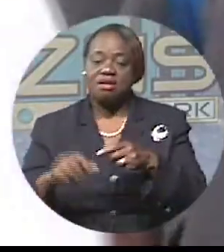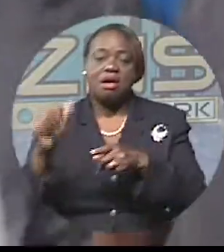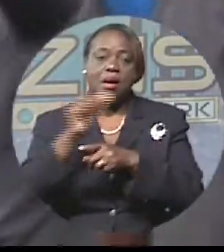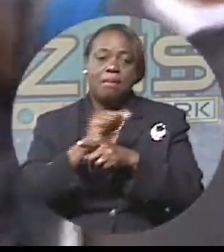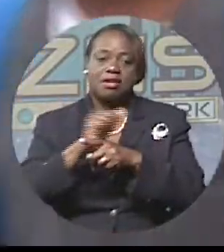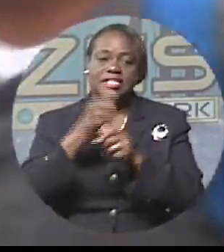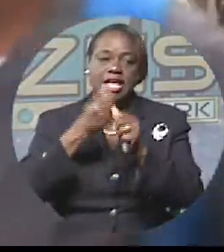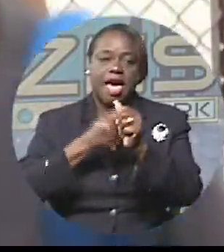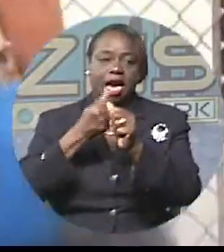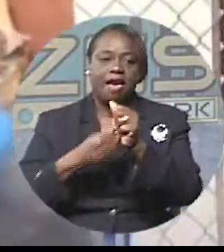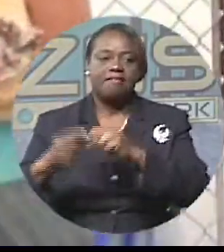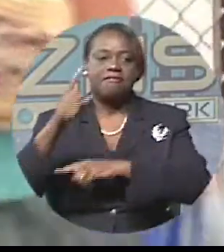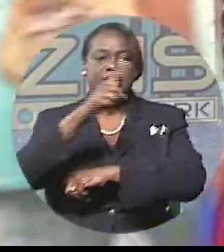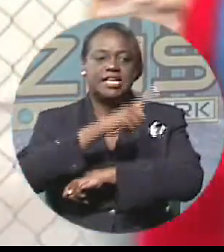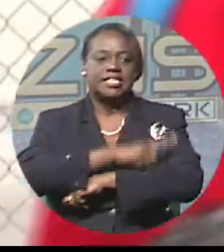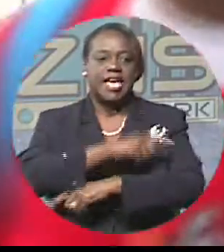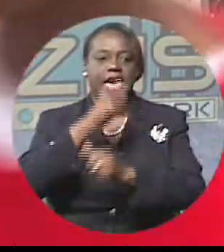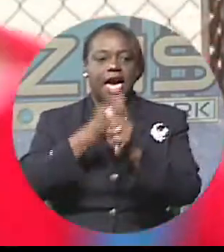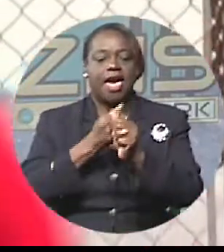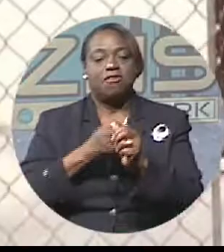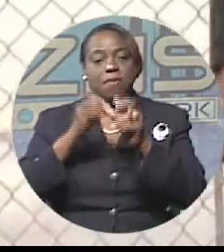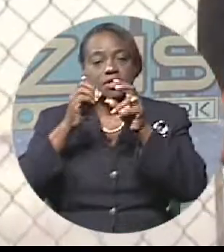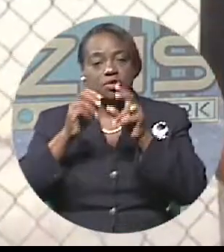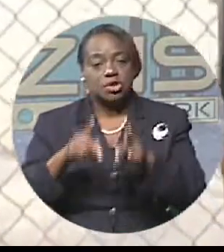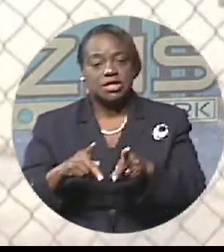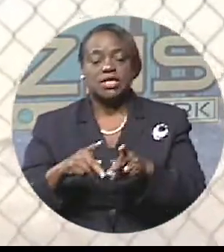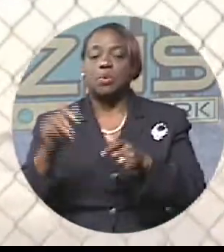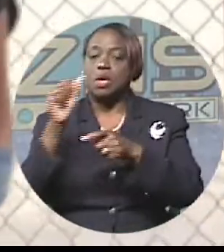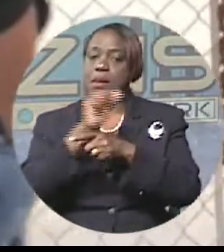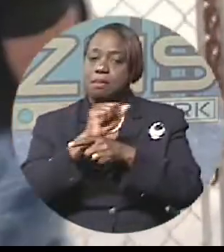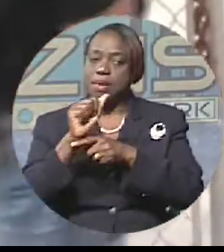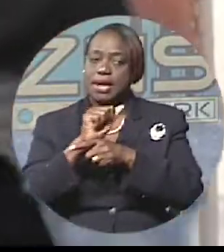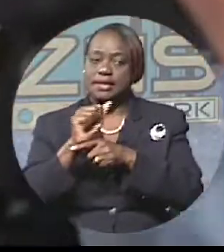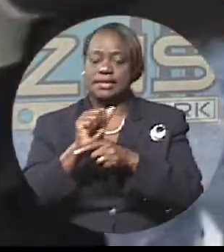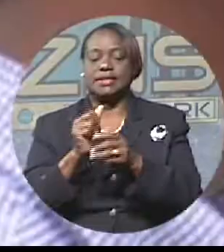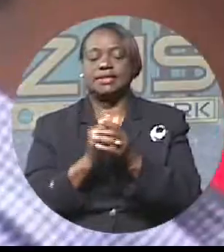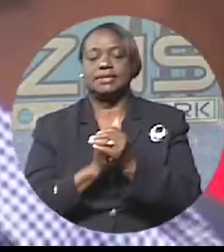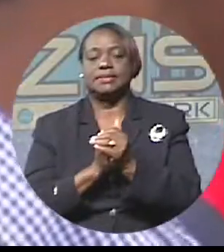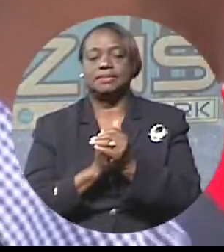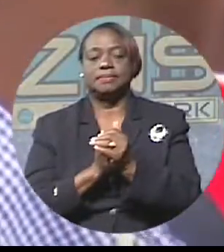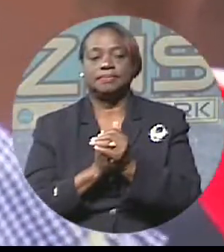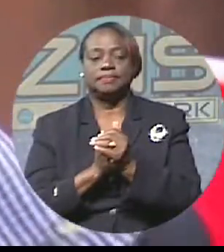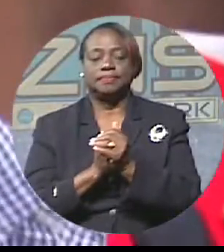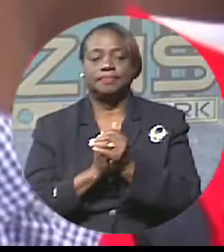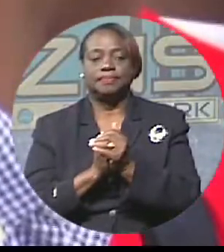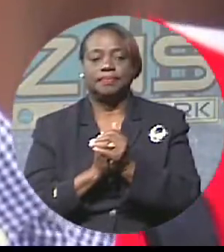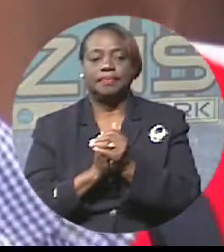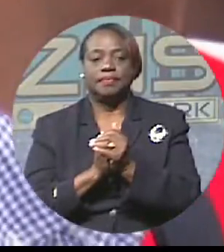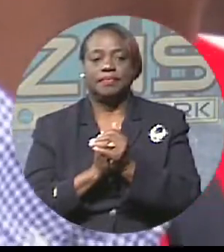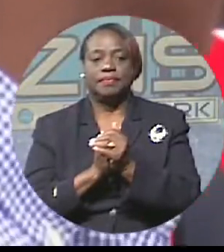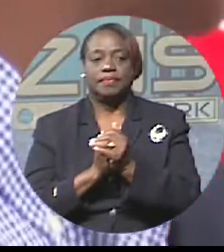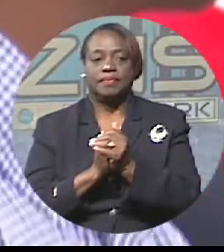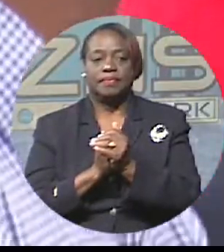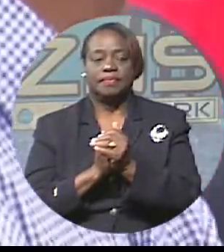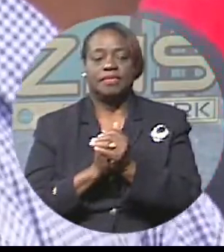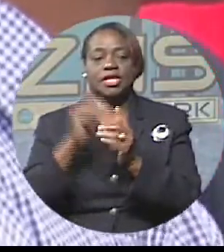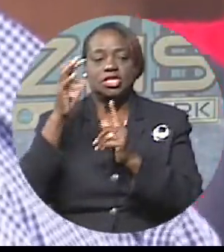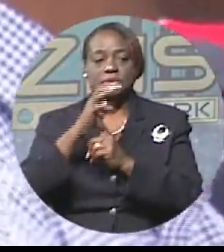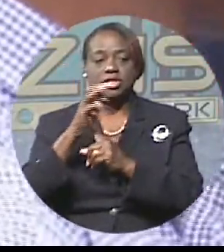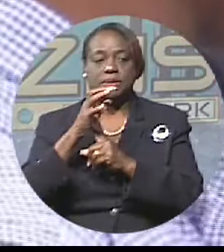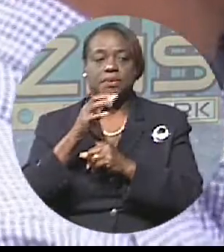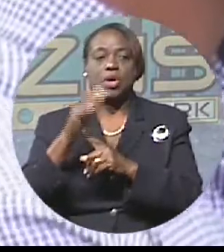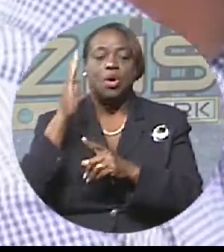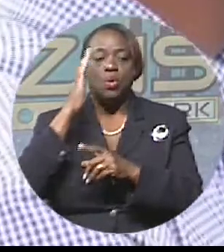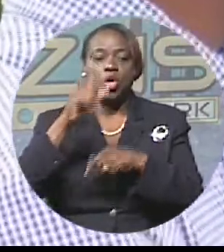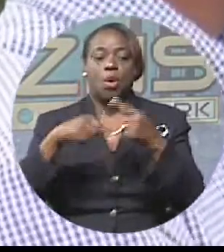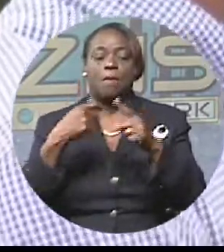Every opportunity we get, they've been putting in the time, and so we're just going to see what is the fruit of their labor. Is it fair to say the championship trophy will be headed back